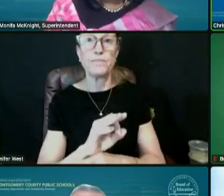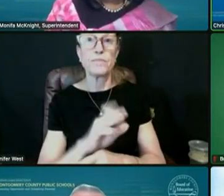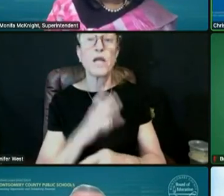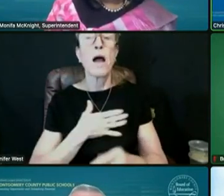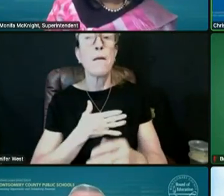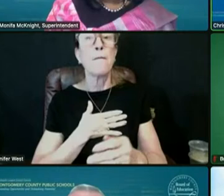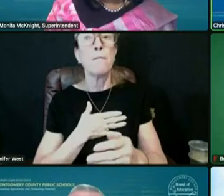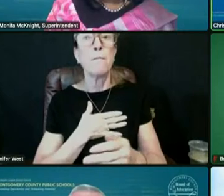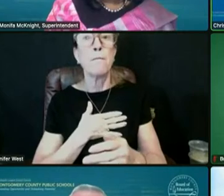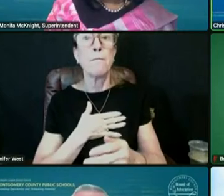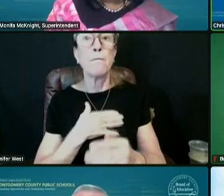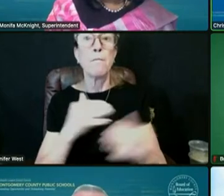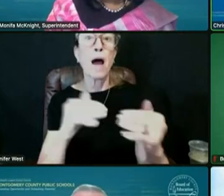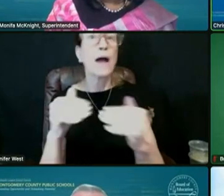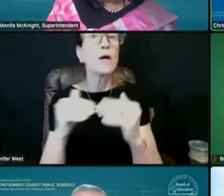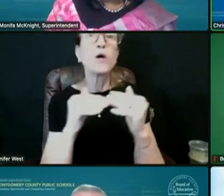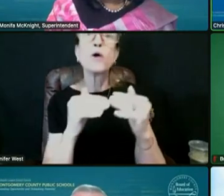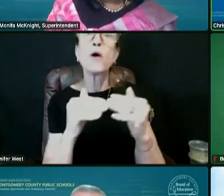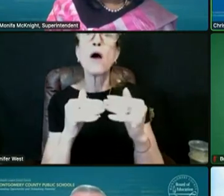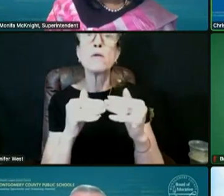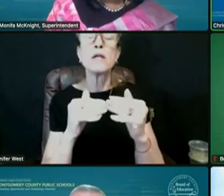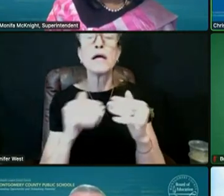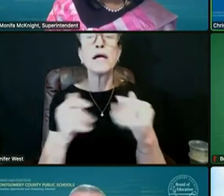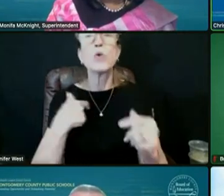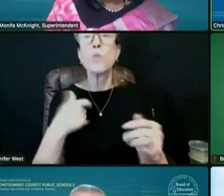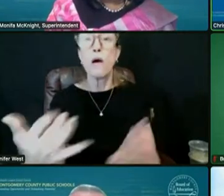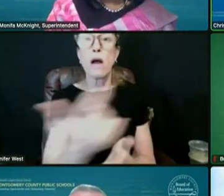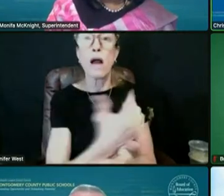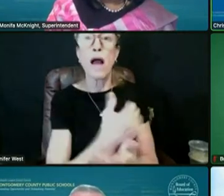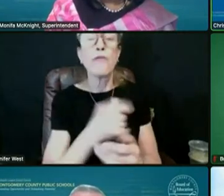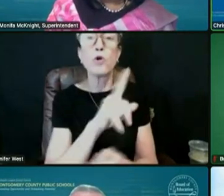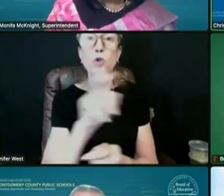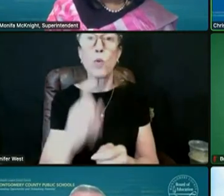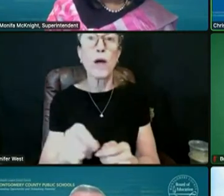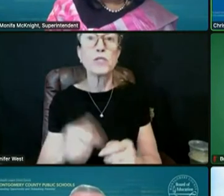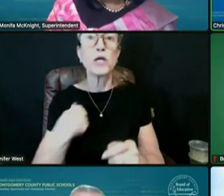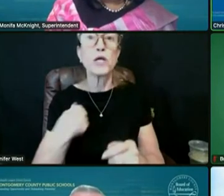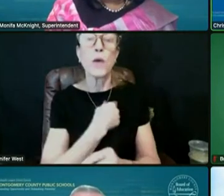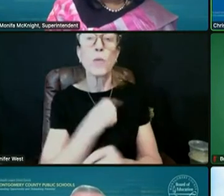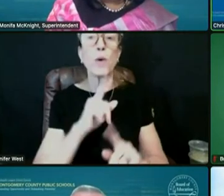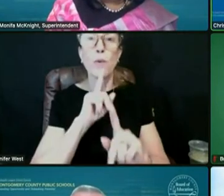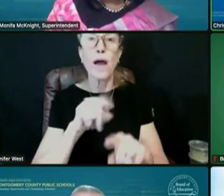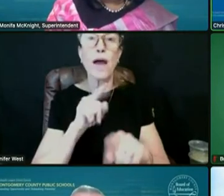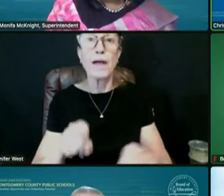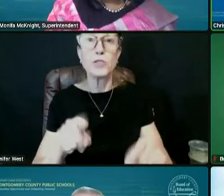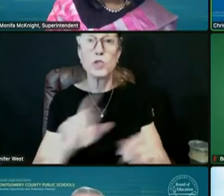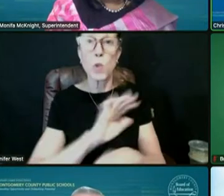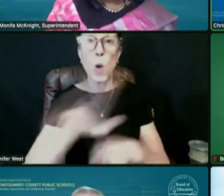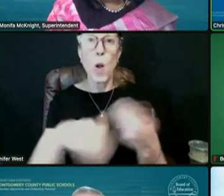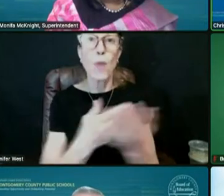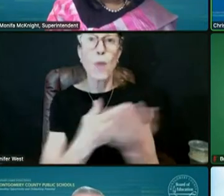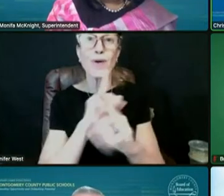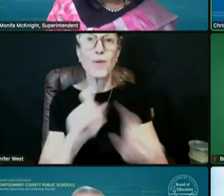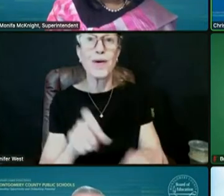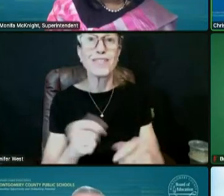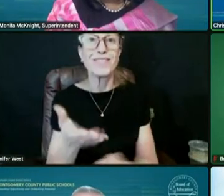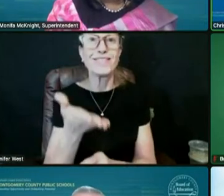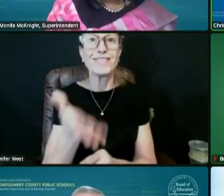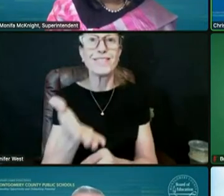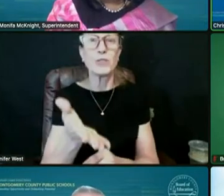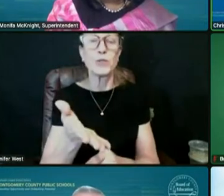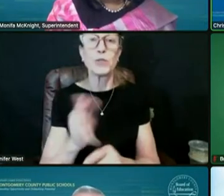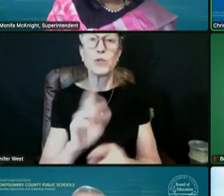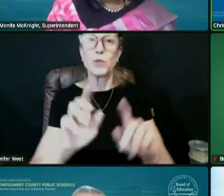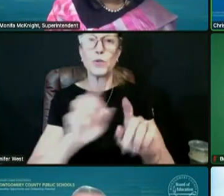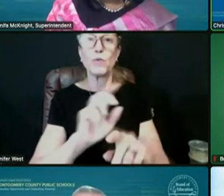space, and we'll go to her and get those questions answered as well. So that's enough for me. Let's quickly go to our